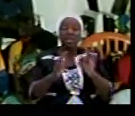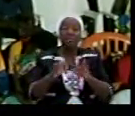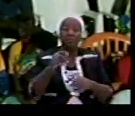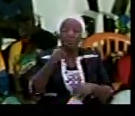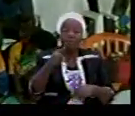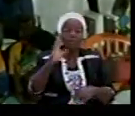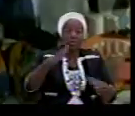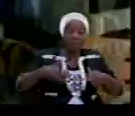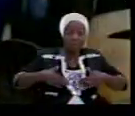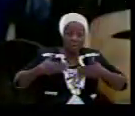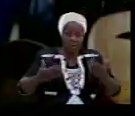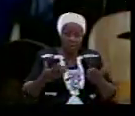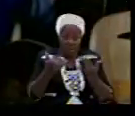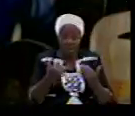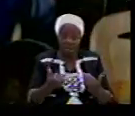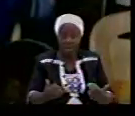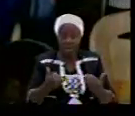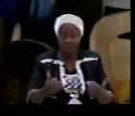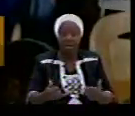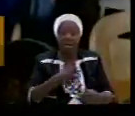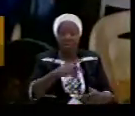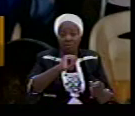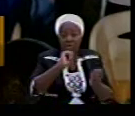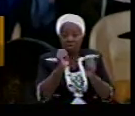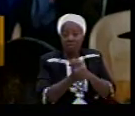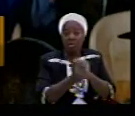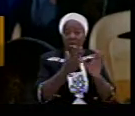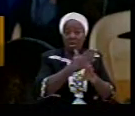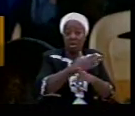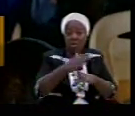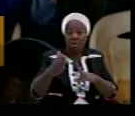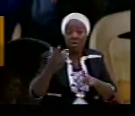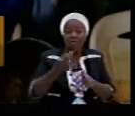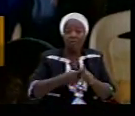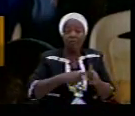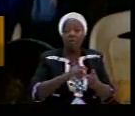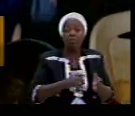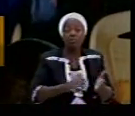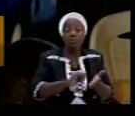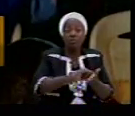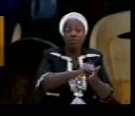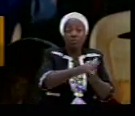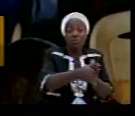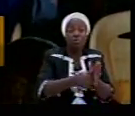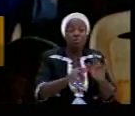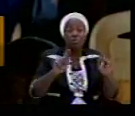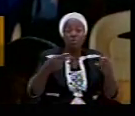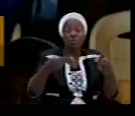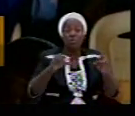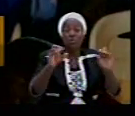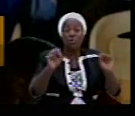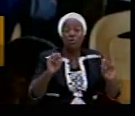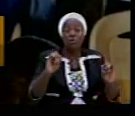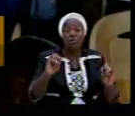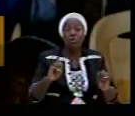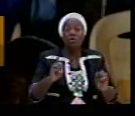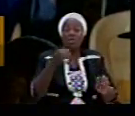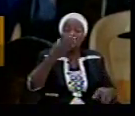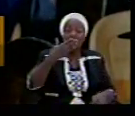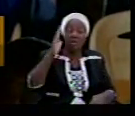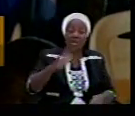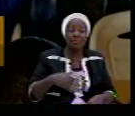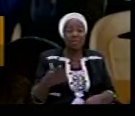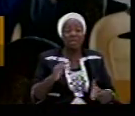confess right now and turn away from those evil things you've done, he says, he